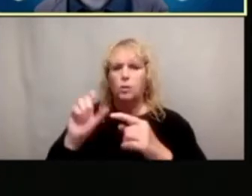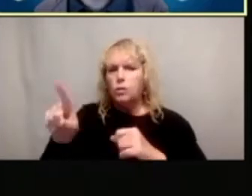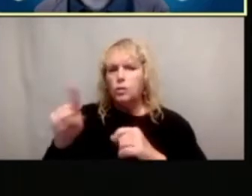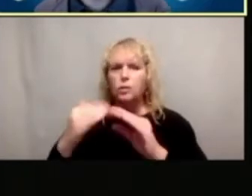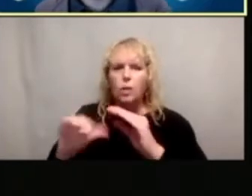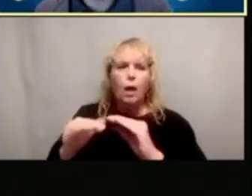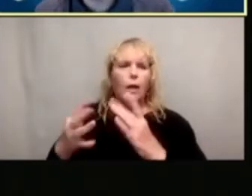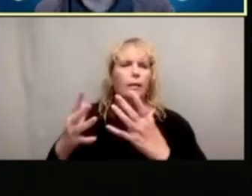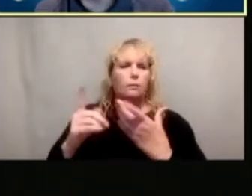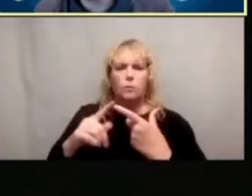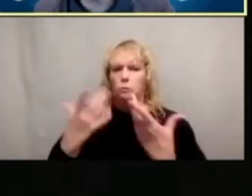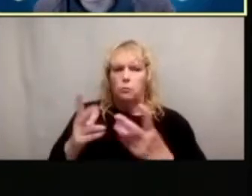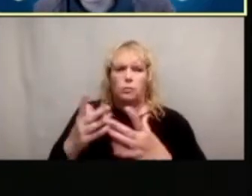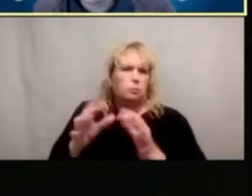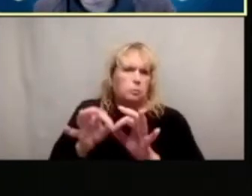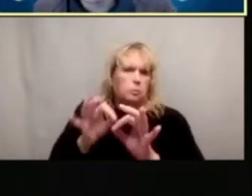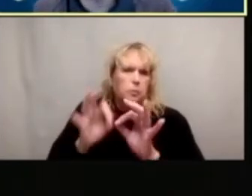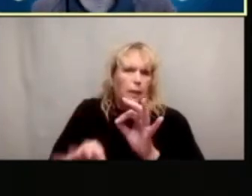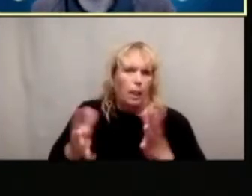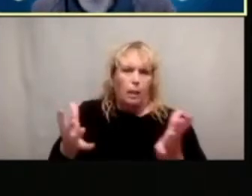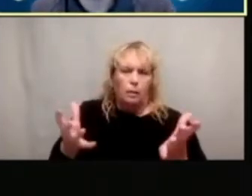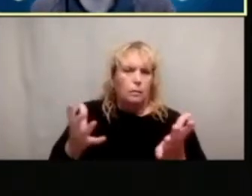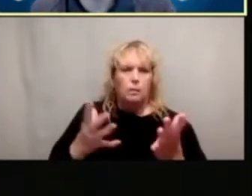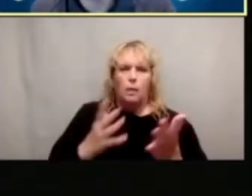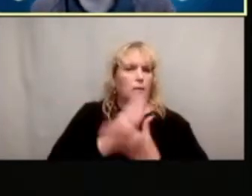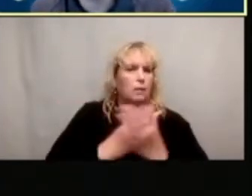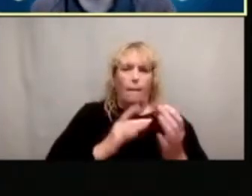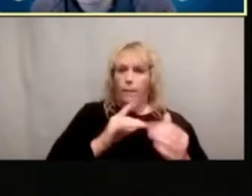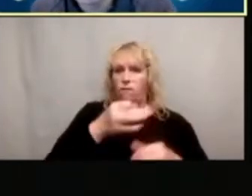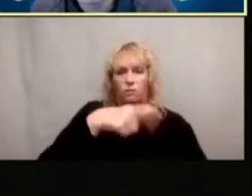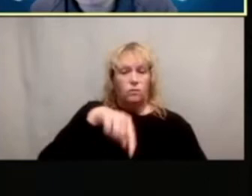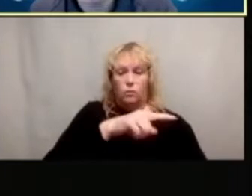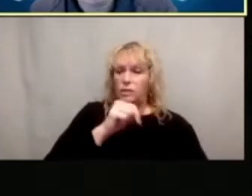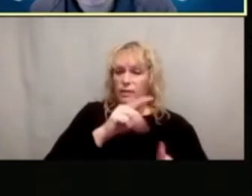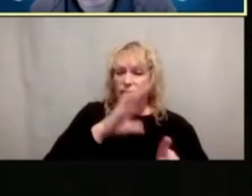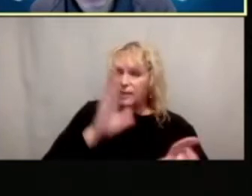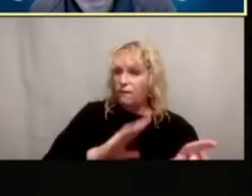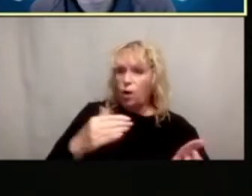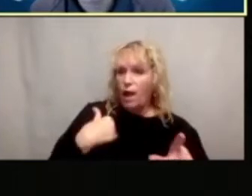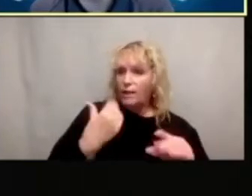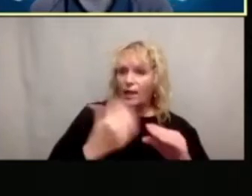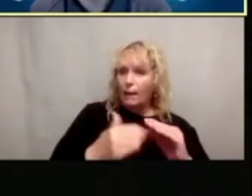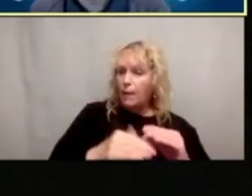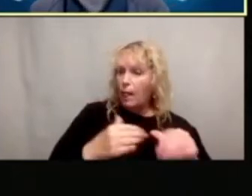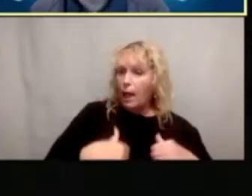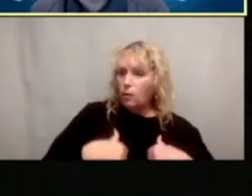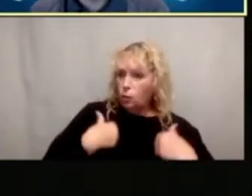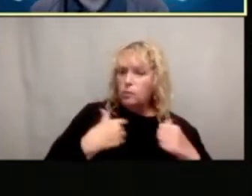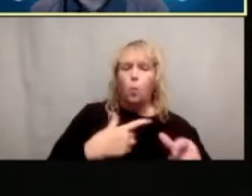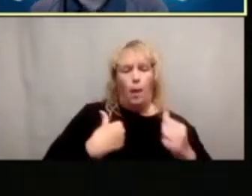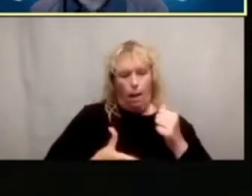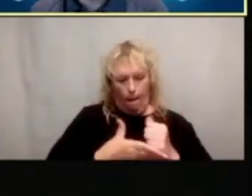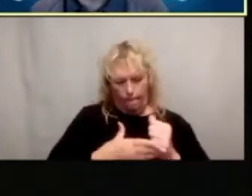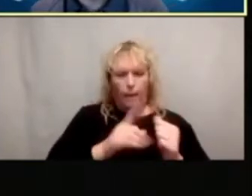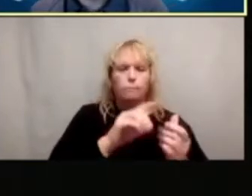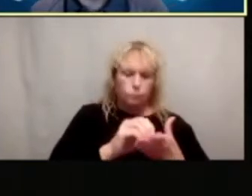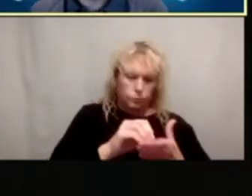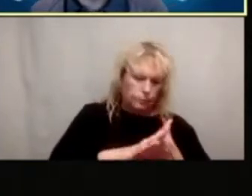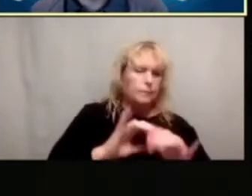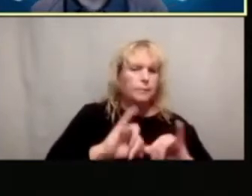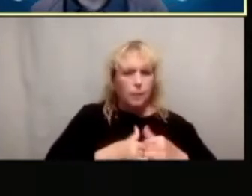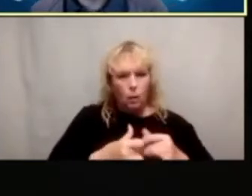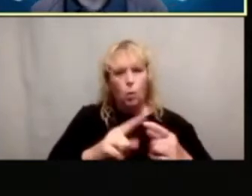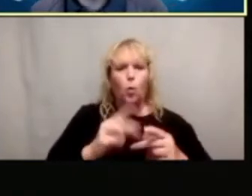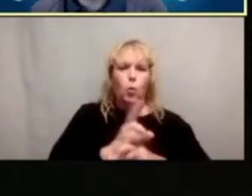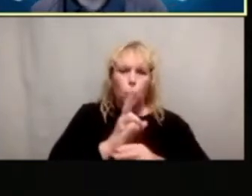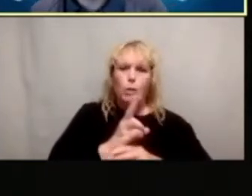Sometimes it's as basic as that. A number of our patients didn't have email addresses, and we were able to help them set up a free email address. Using the camera,